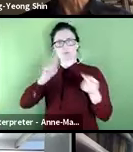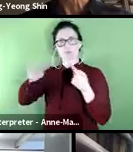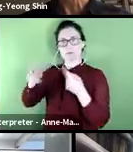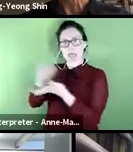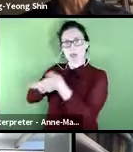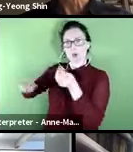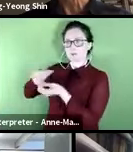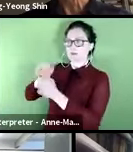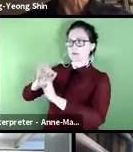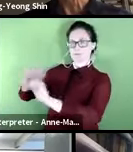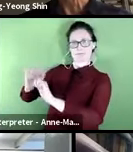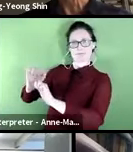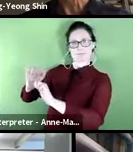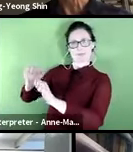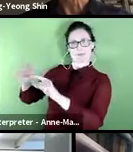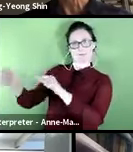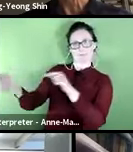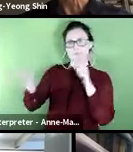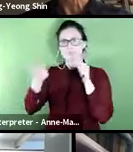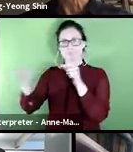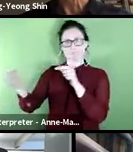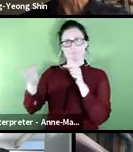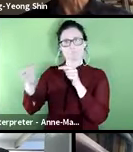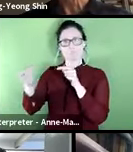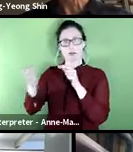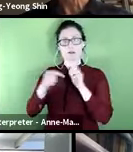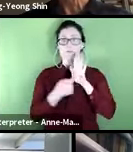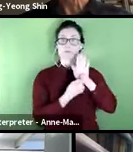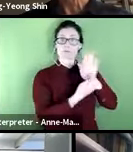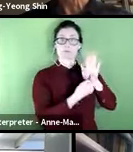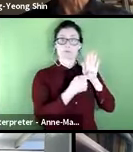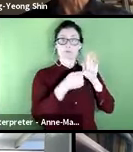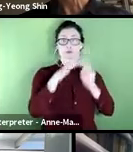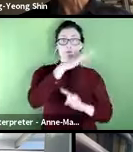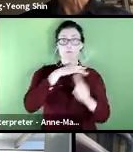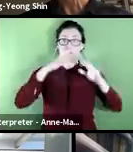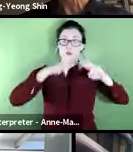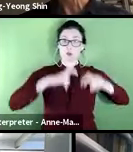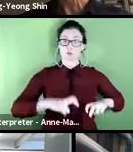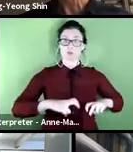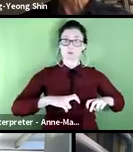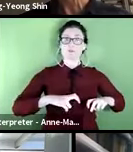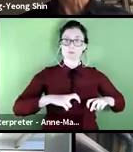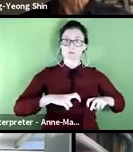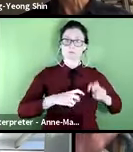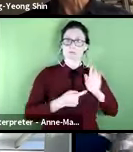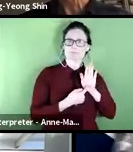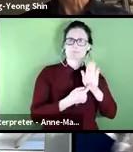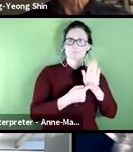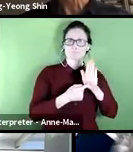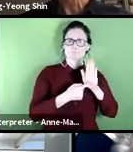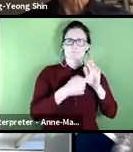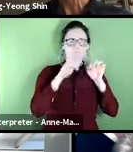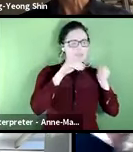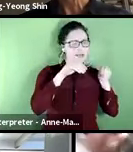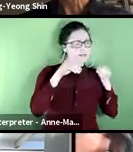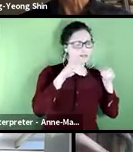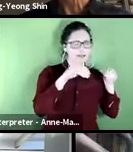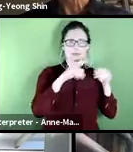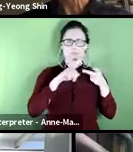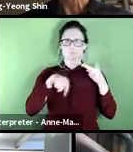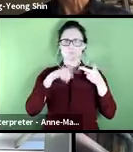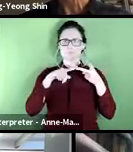down and shown how sociologists can lend insight and new